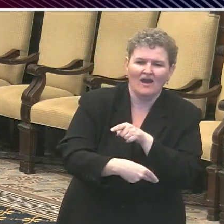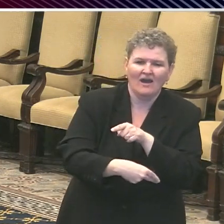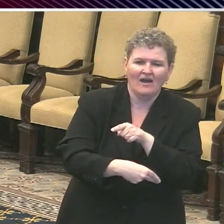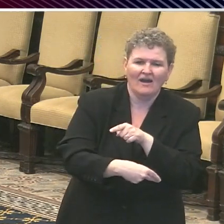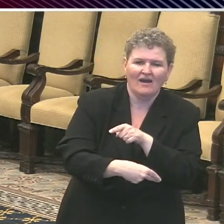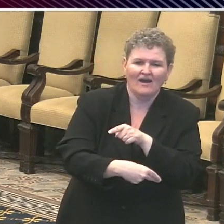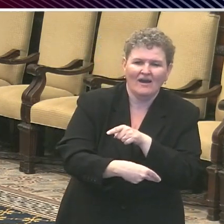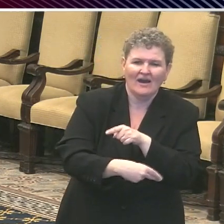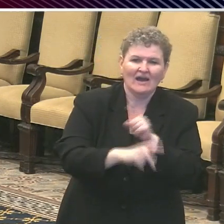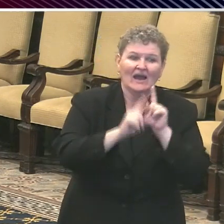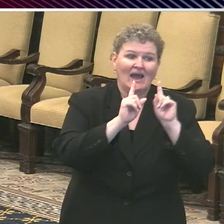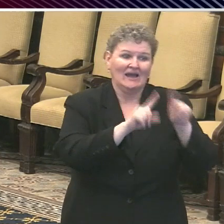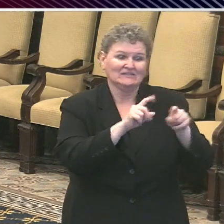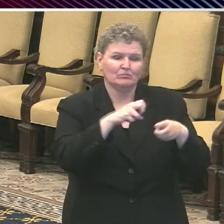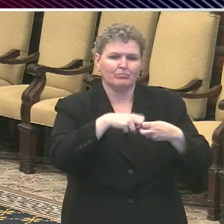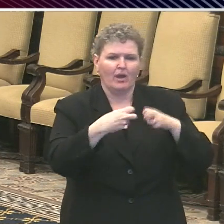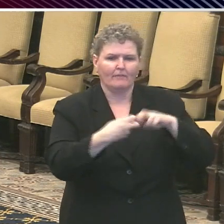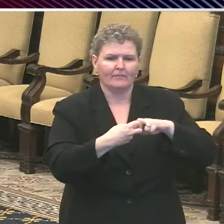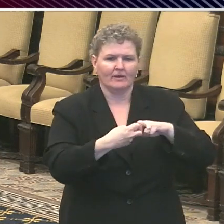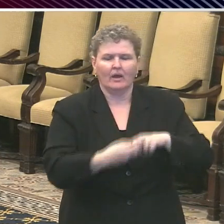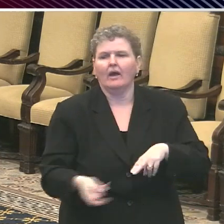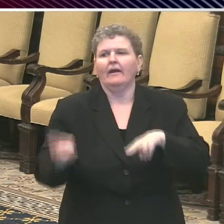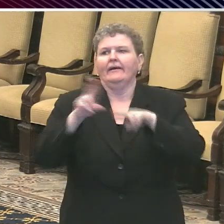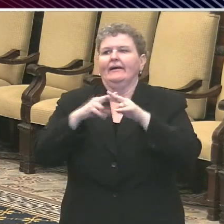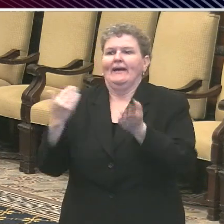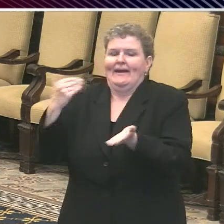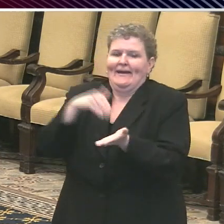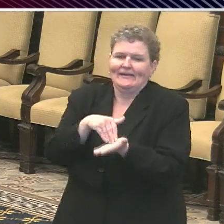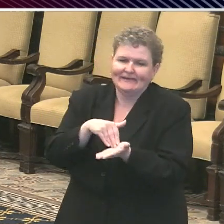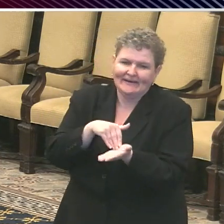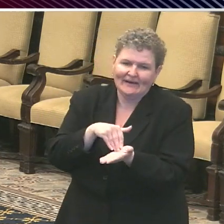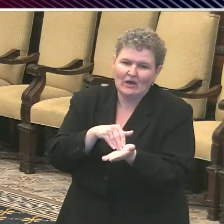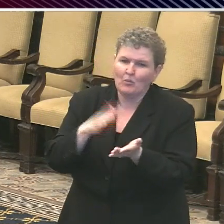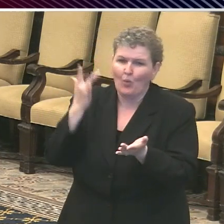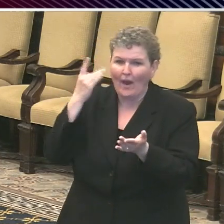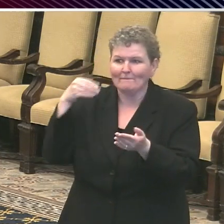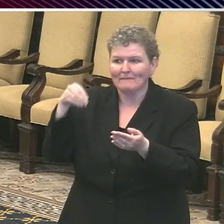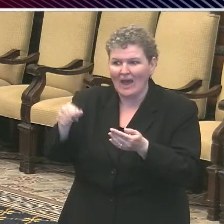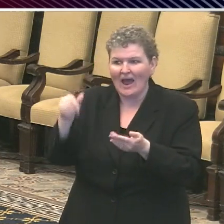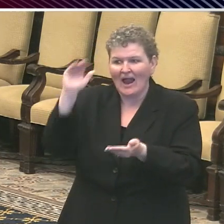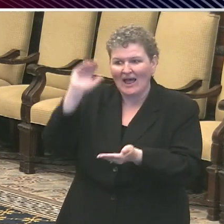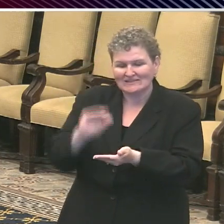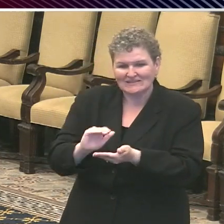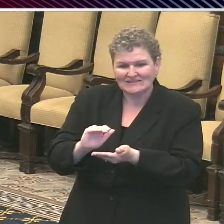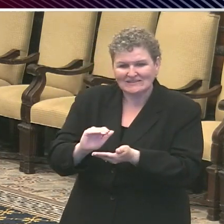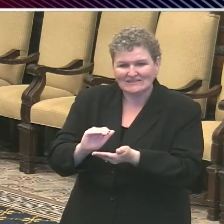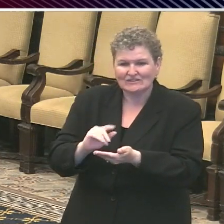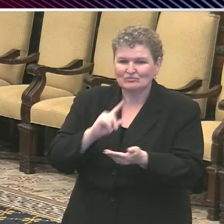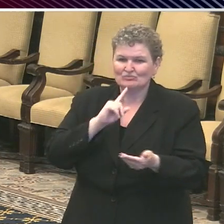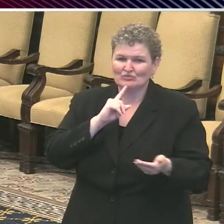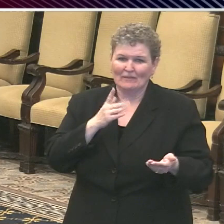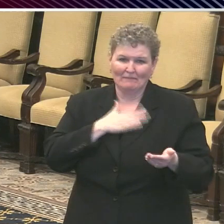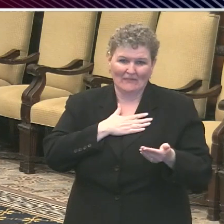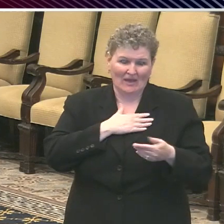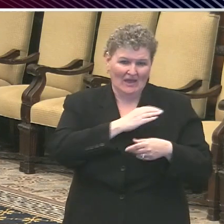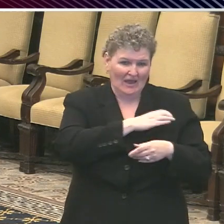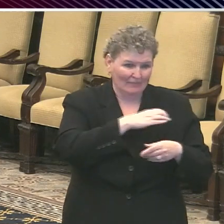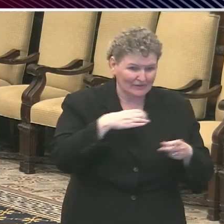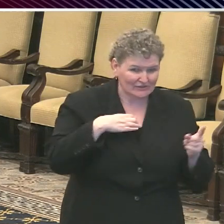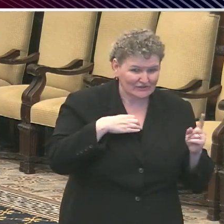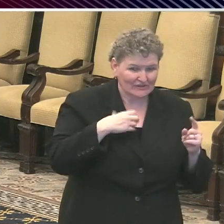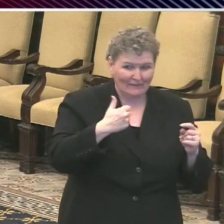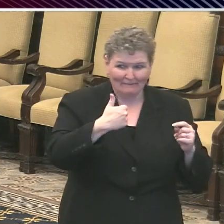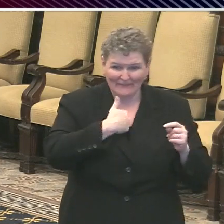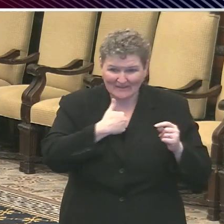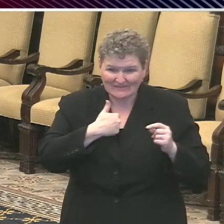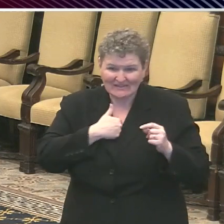so I think we certainly have an attendance issue in sanitation. It's something that the commissioner and myself and our labor folks are